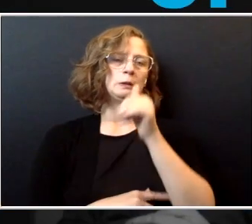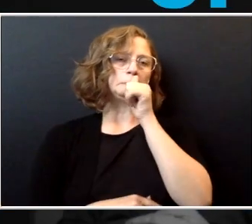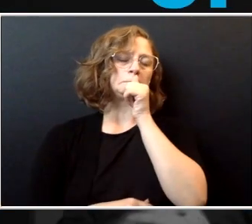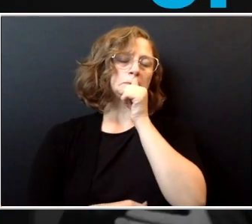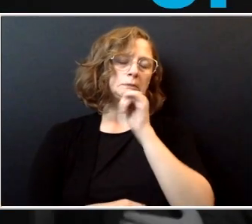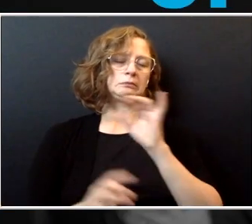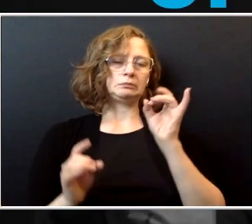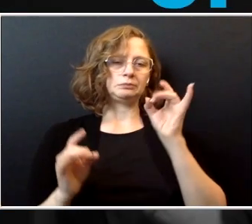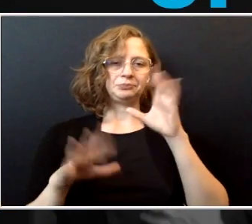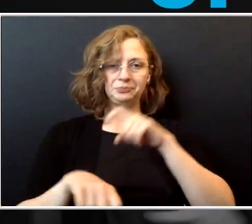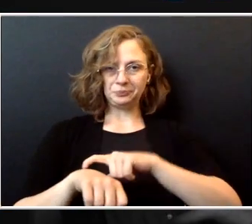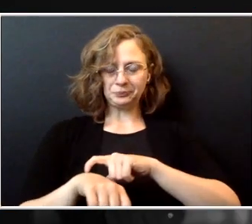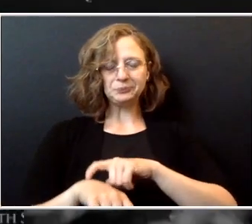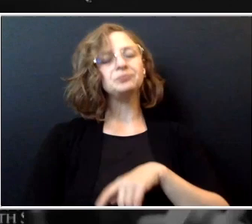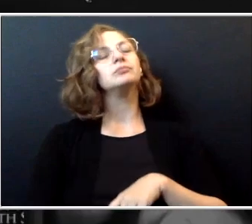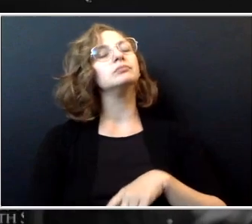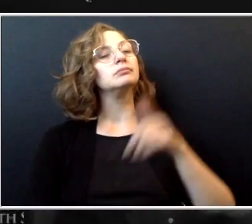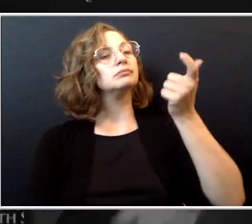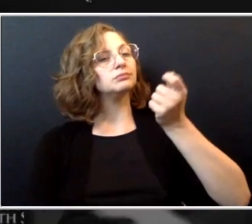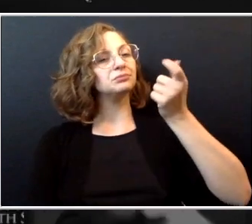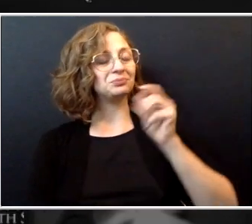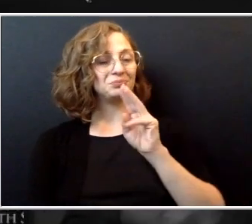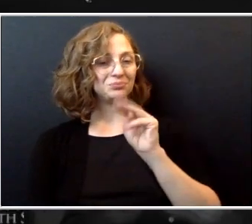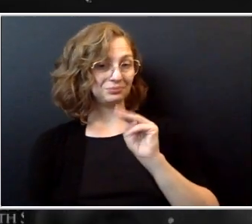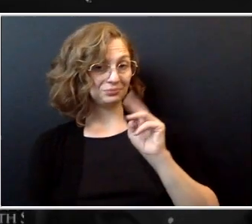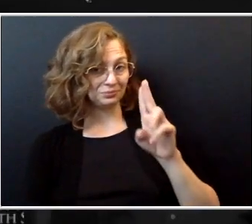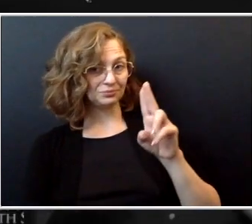Subscribe to our Morning Medical Update and Open